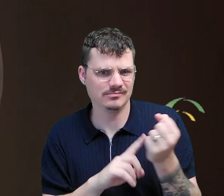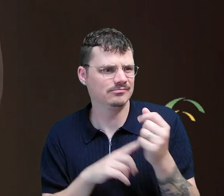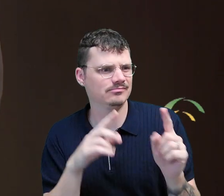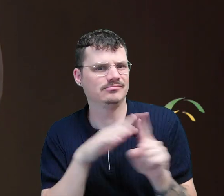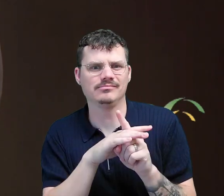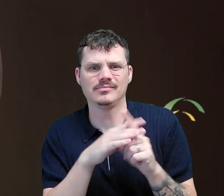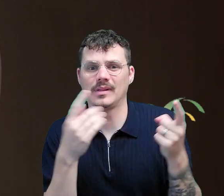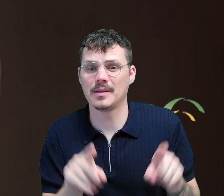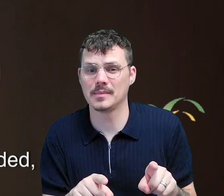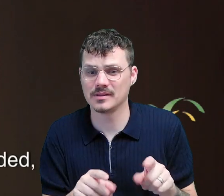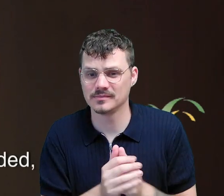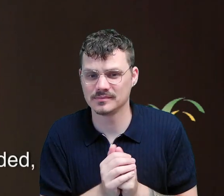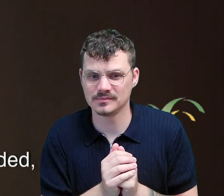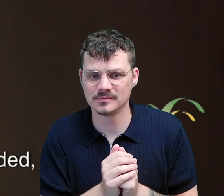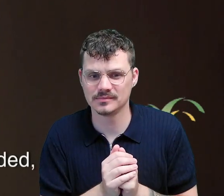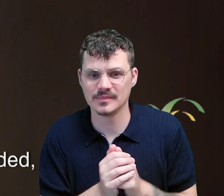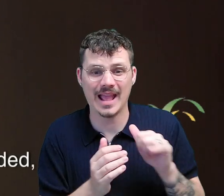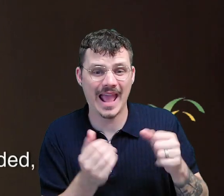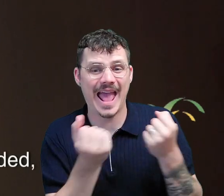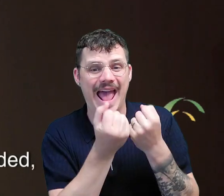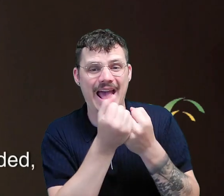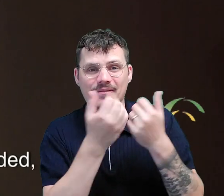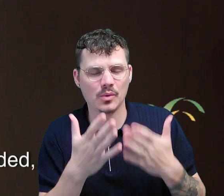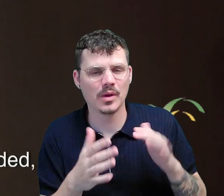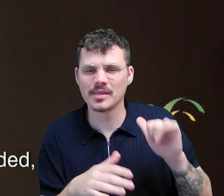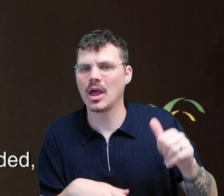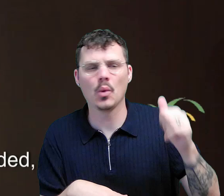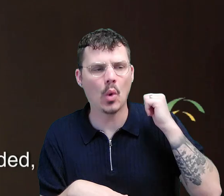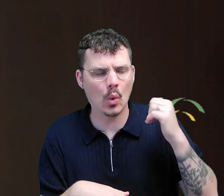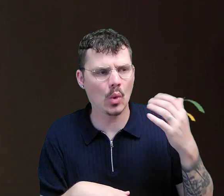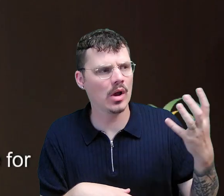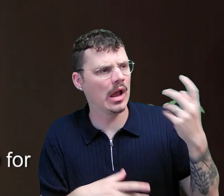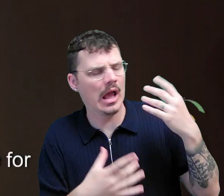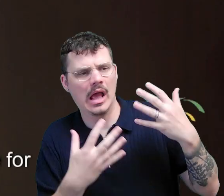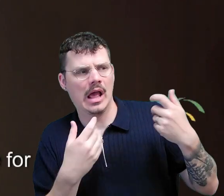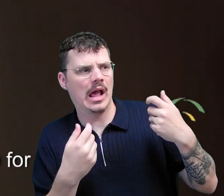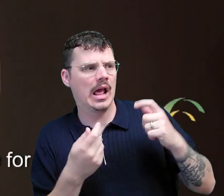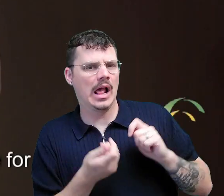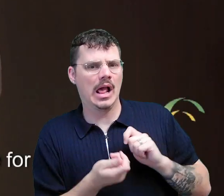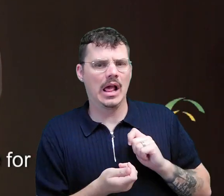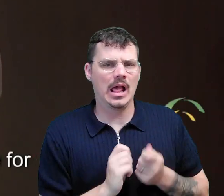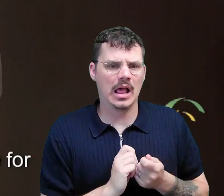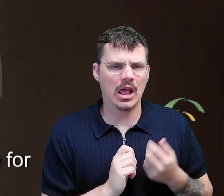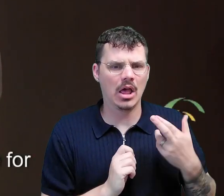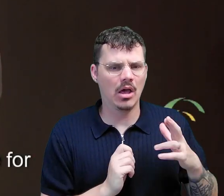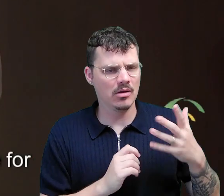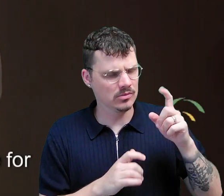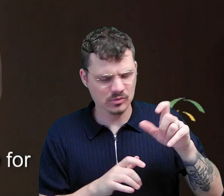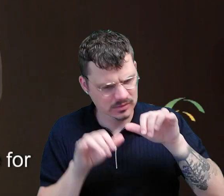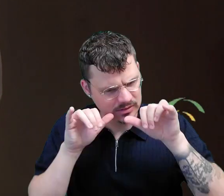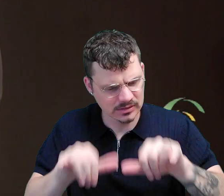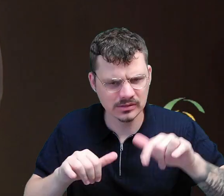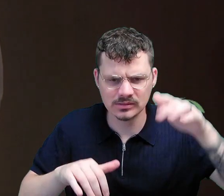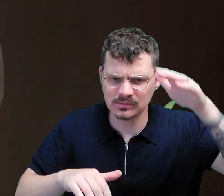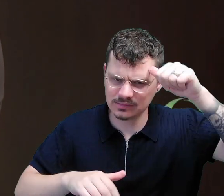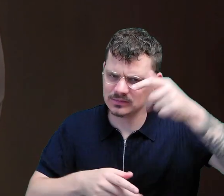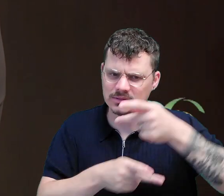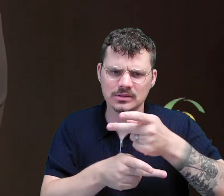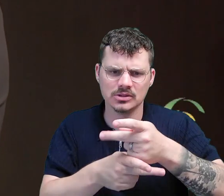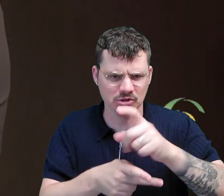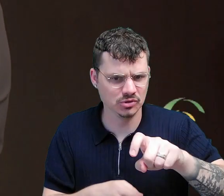position. And an advocate that can't be dissuaded, can't be talked out of the proper care for a